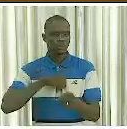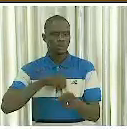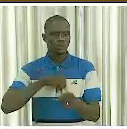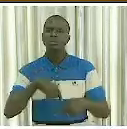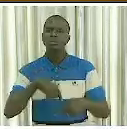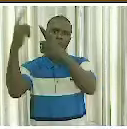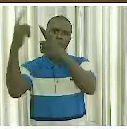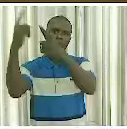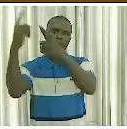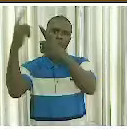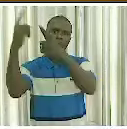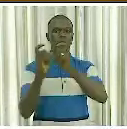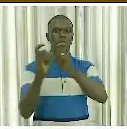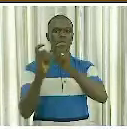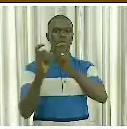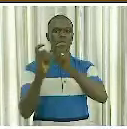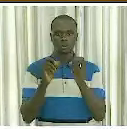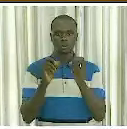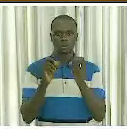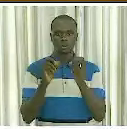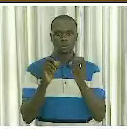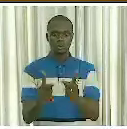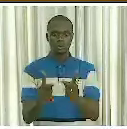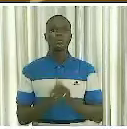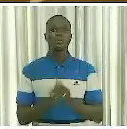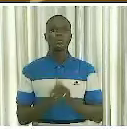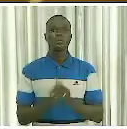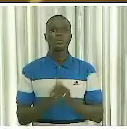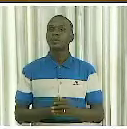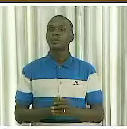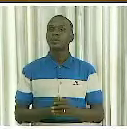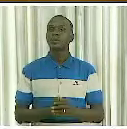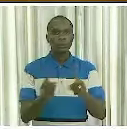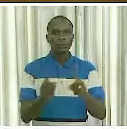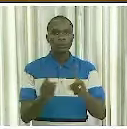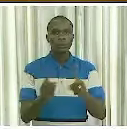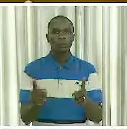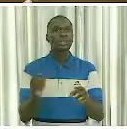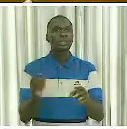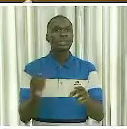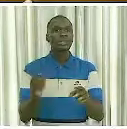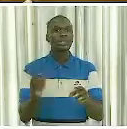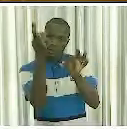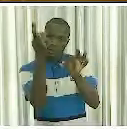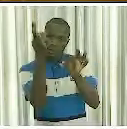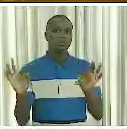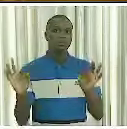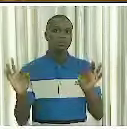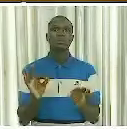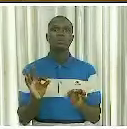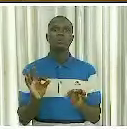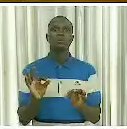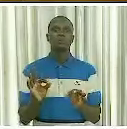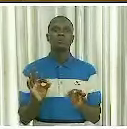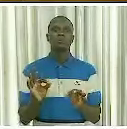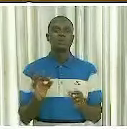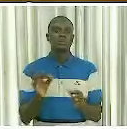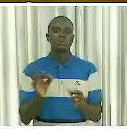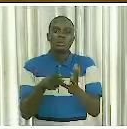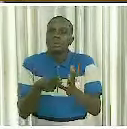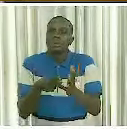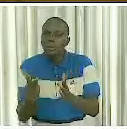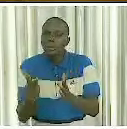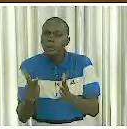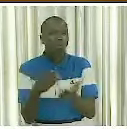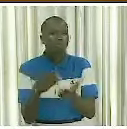you your national ID card. But it's really simple for do, it's very accessible,